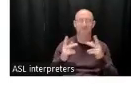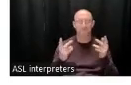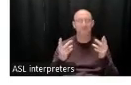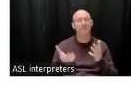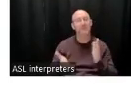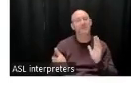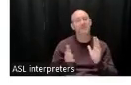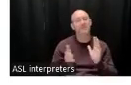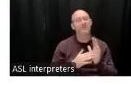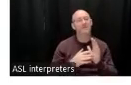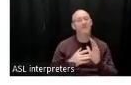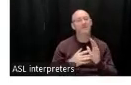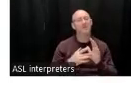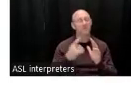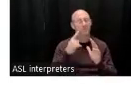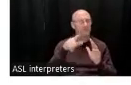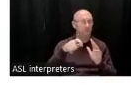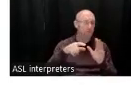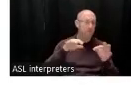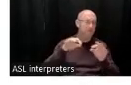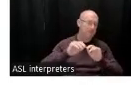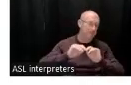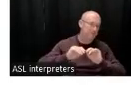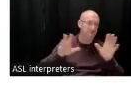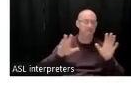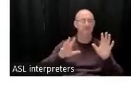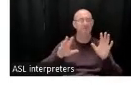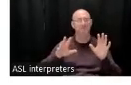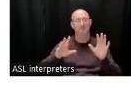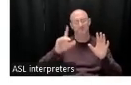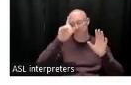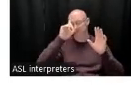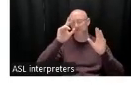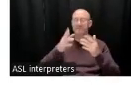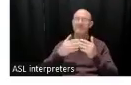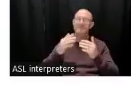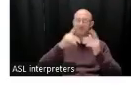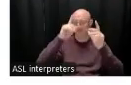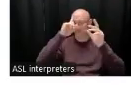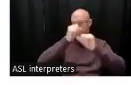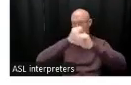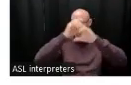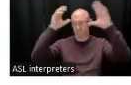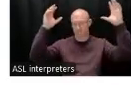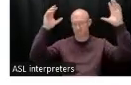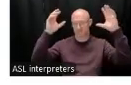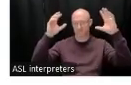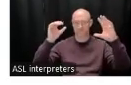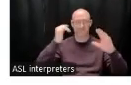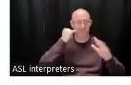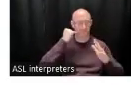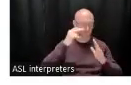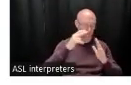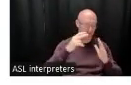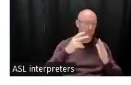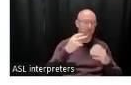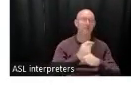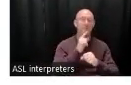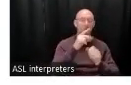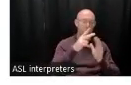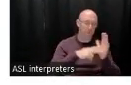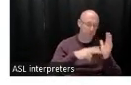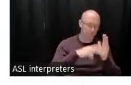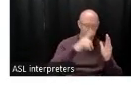for clarity, to clarify anything that reviewers may not understand through your descriptions. You